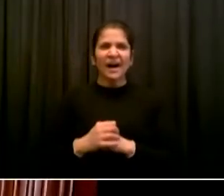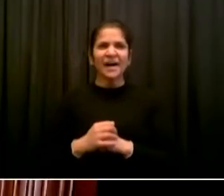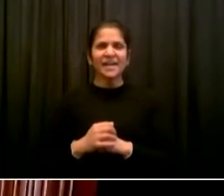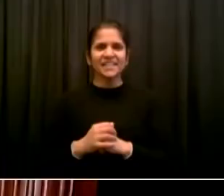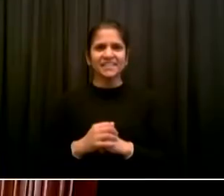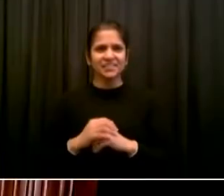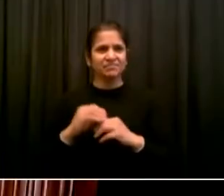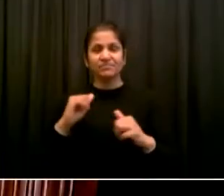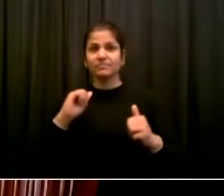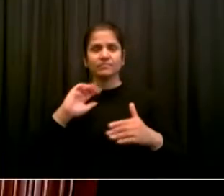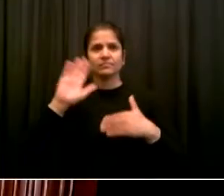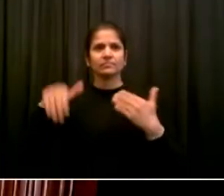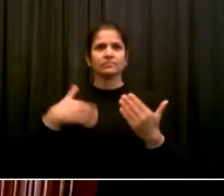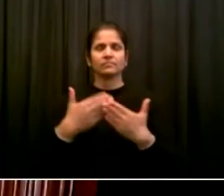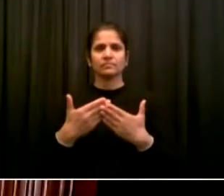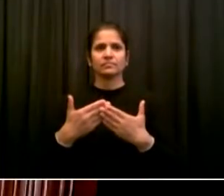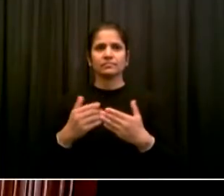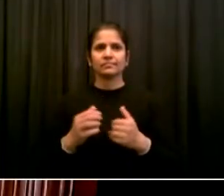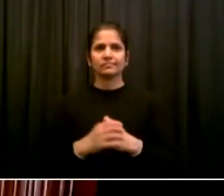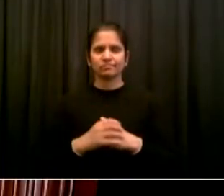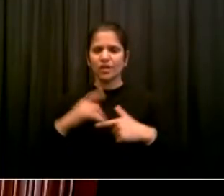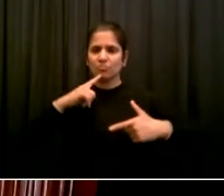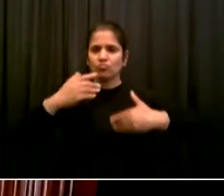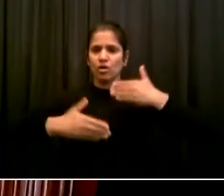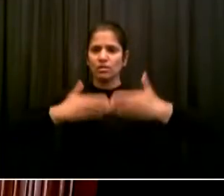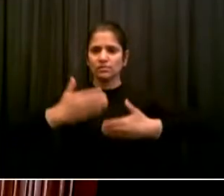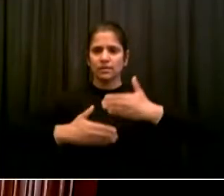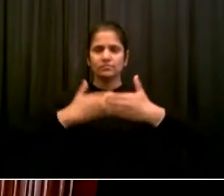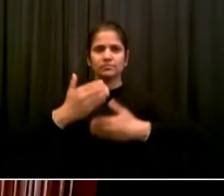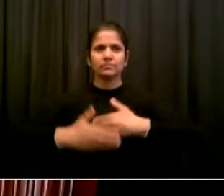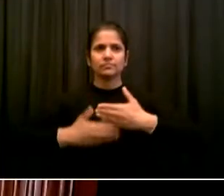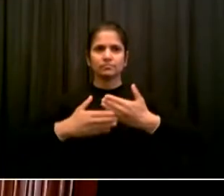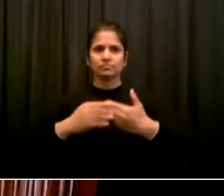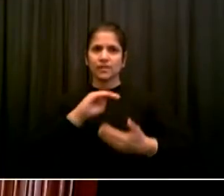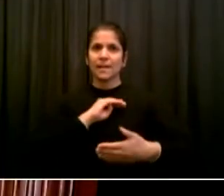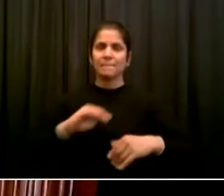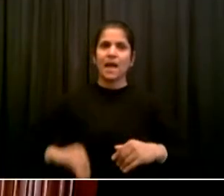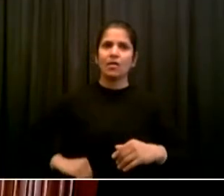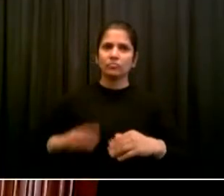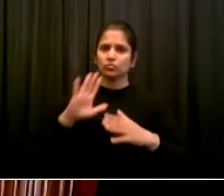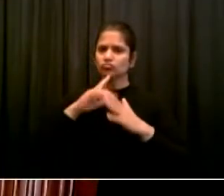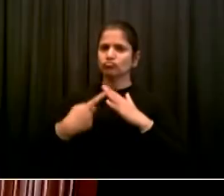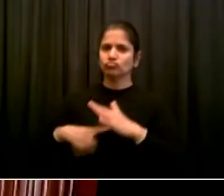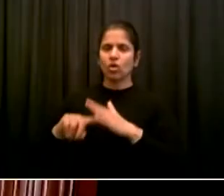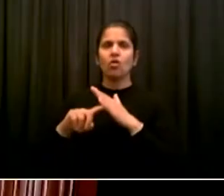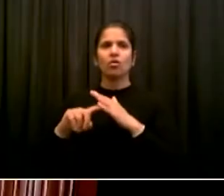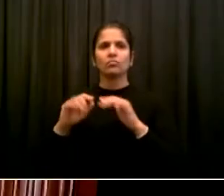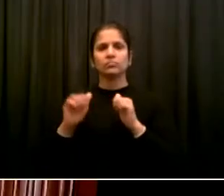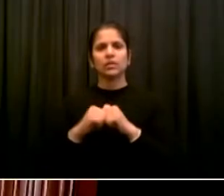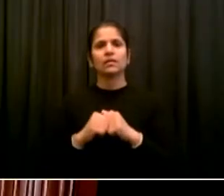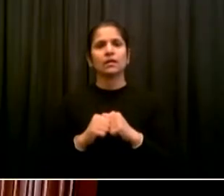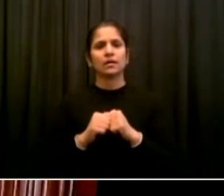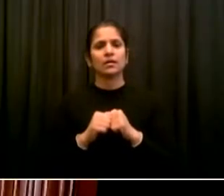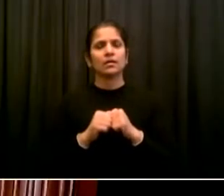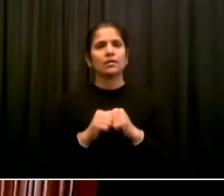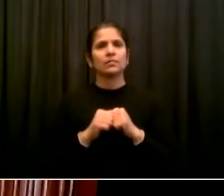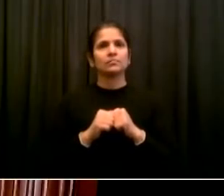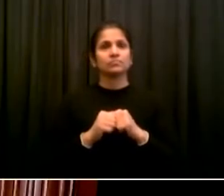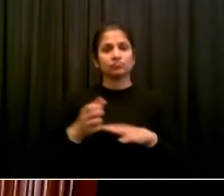pillars that the mayor laid out. Understanding that accountability does come with an understanding of the impacts of racialized